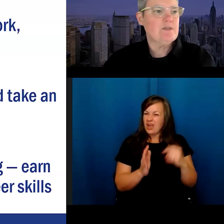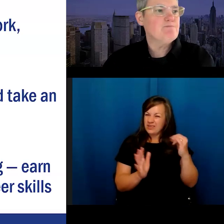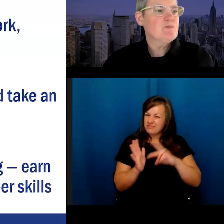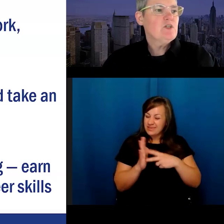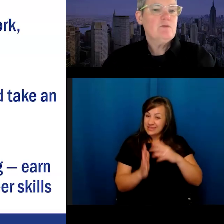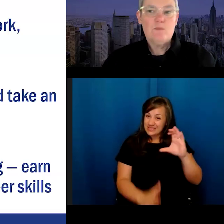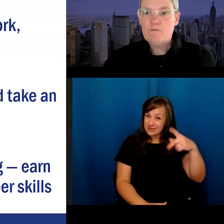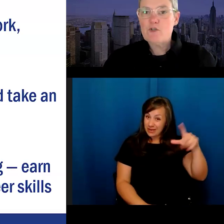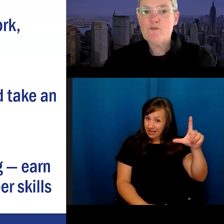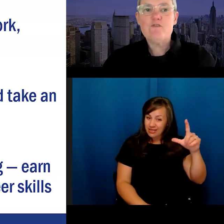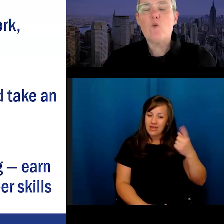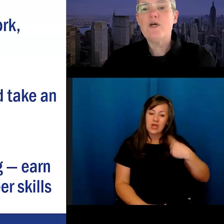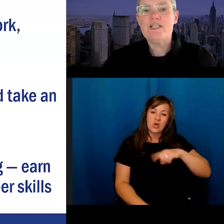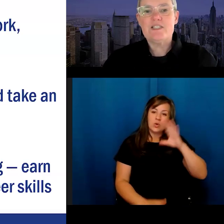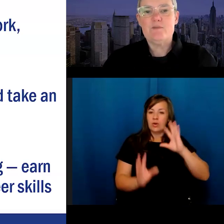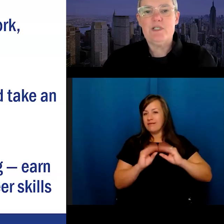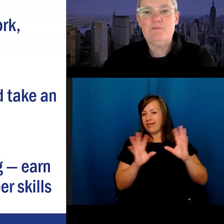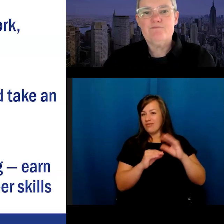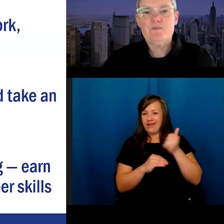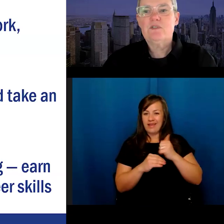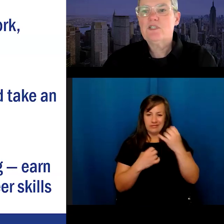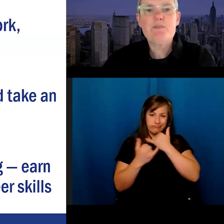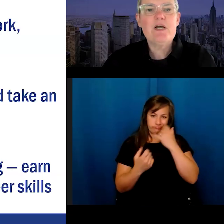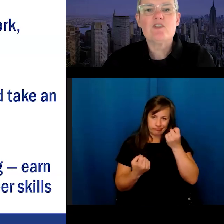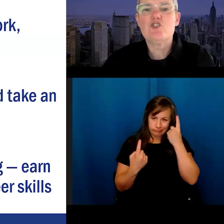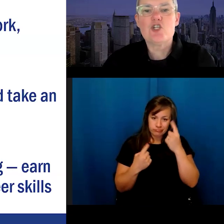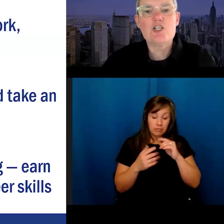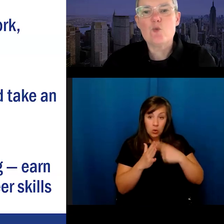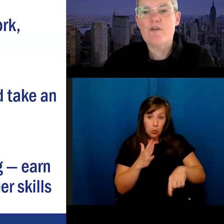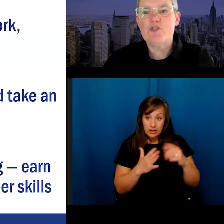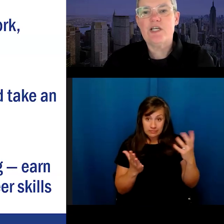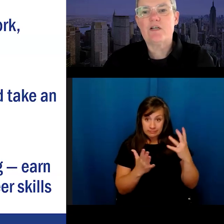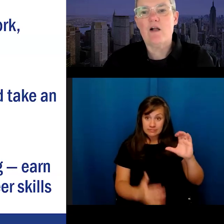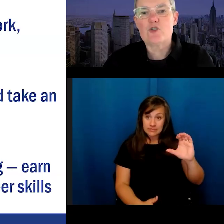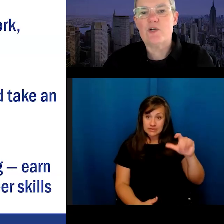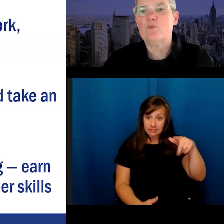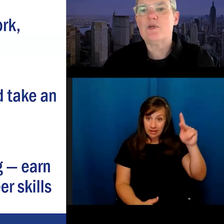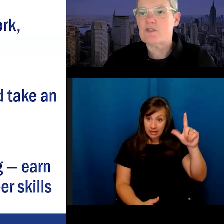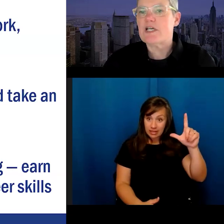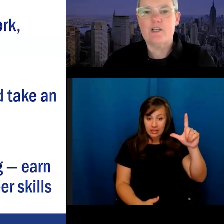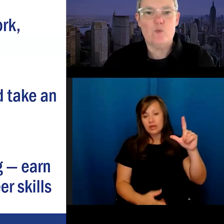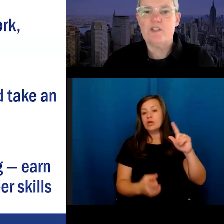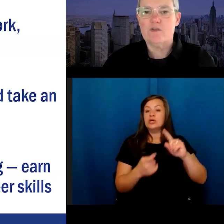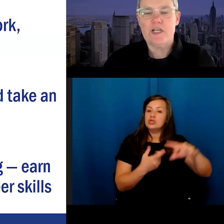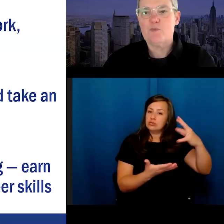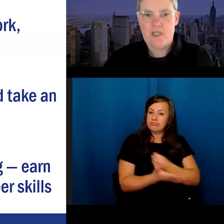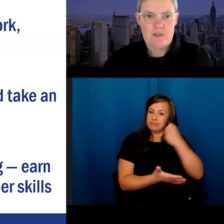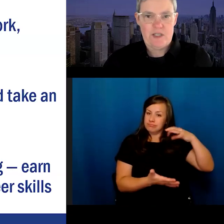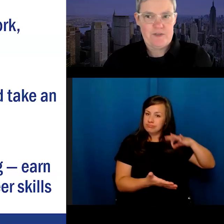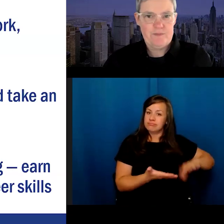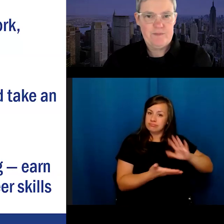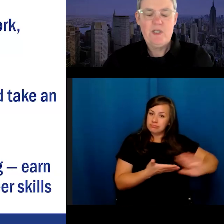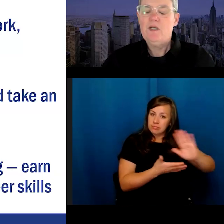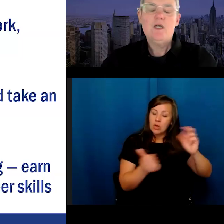misconceptions about it. So first of all, what is CPL? CPL is just a way for you to get college credit without taking a regular